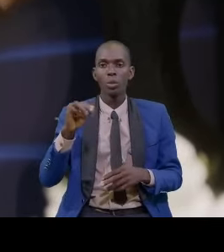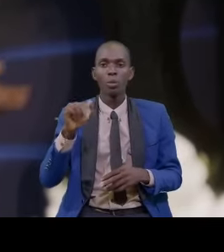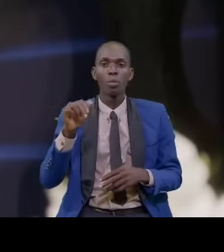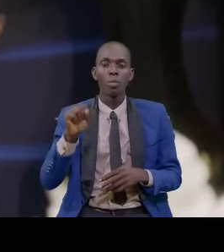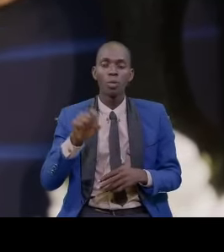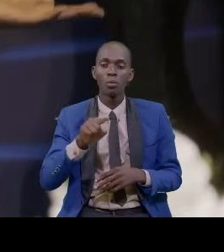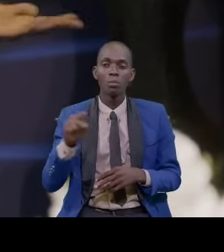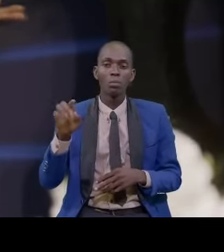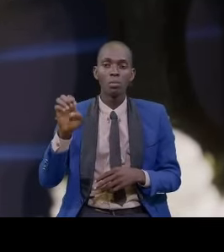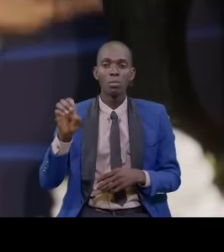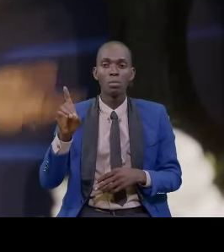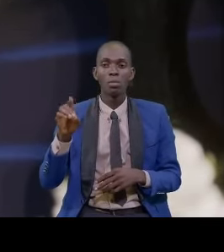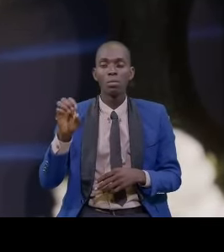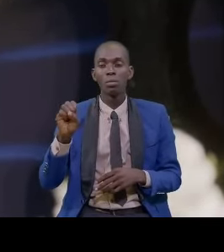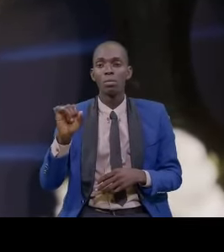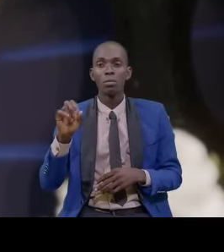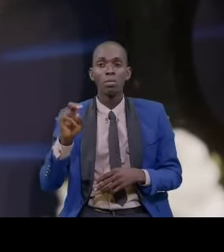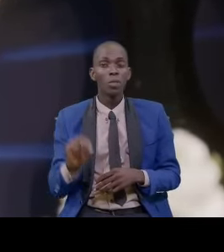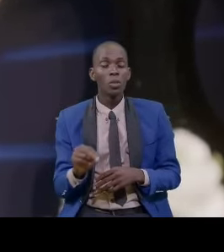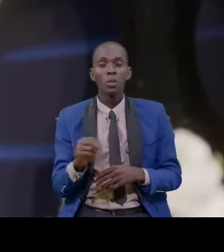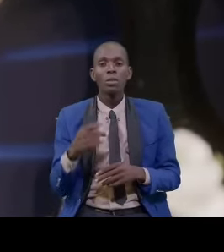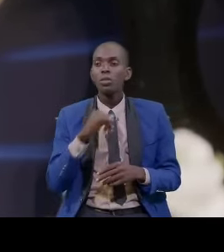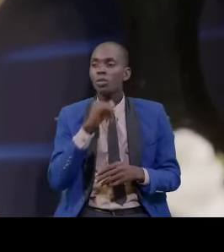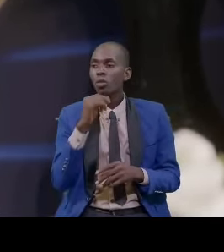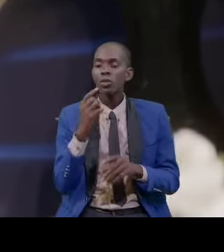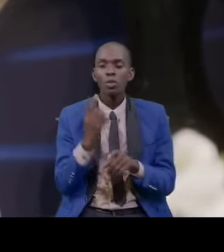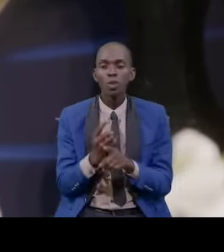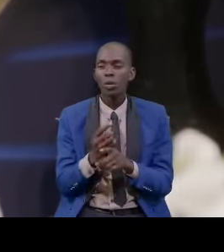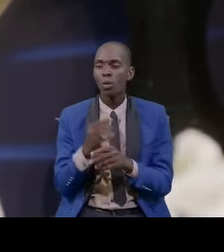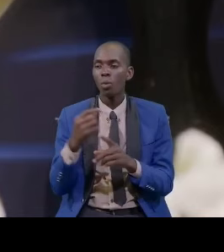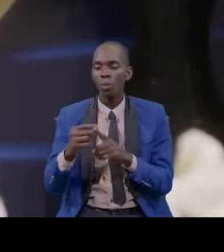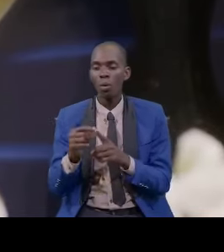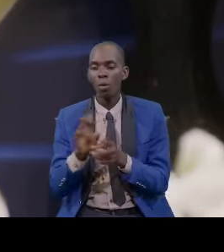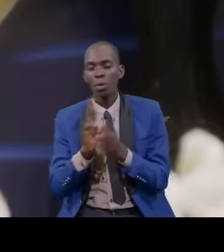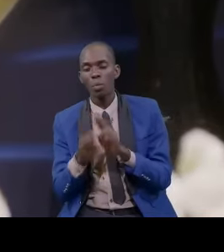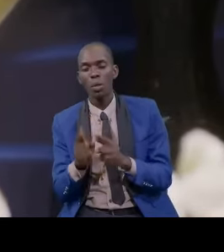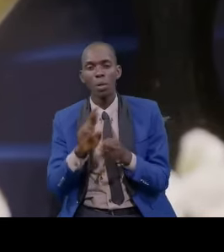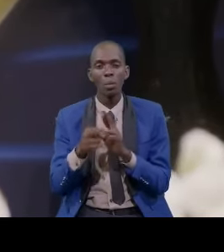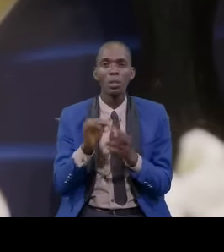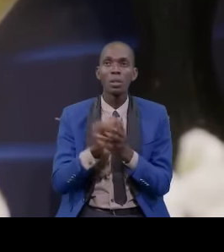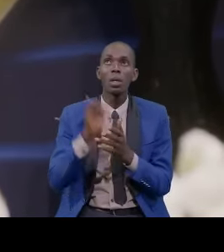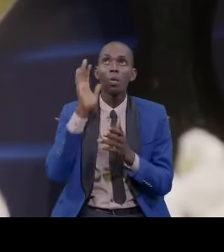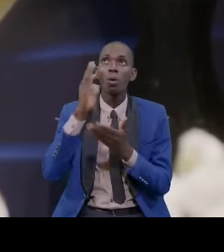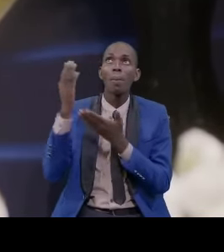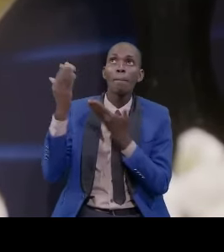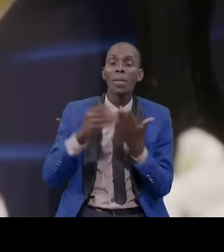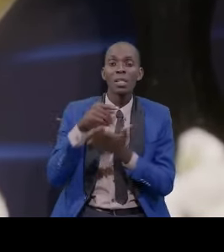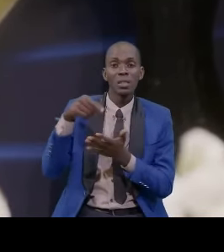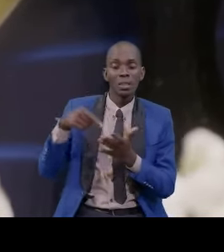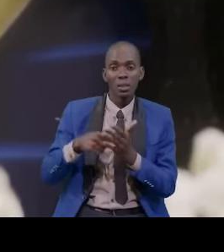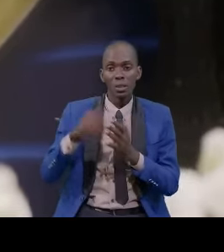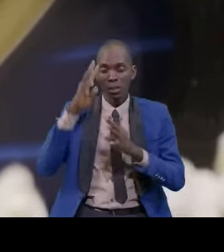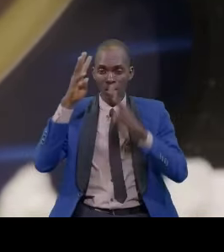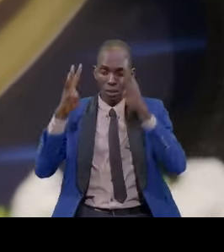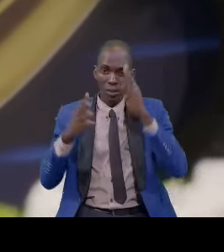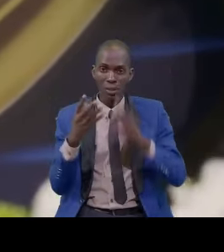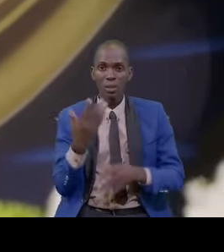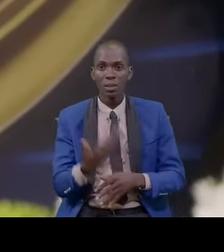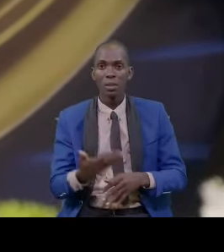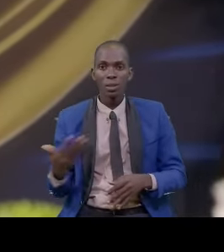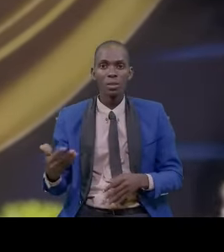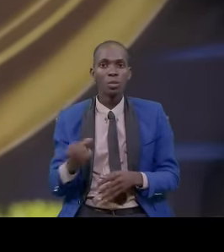repent, repent, repent, repent, will not bring the bulbs, will not bring the electric light. And so understand, you have